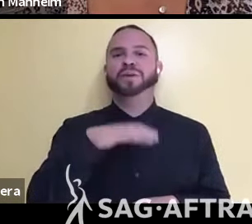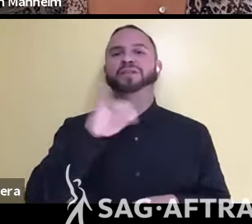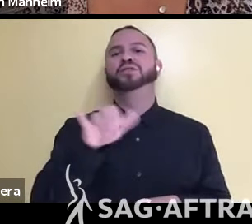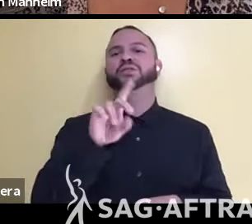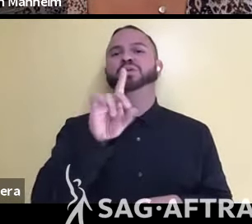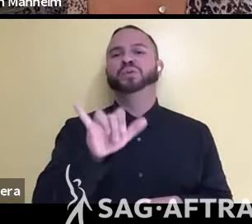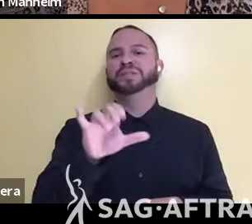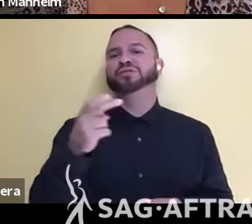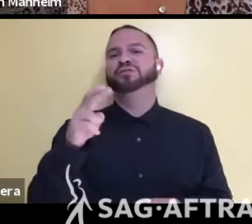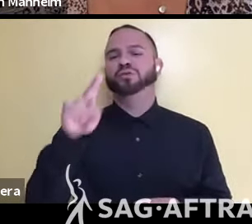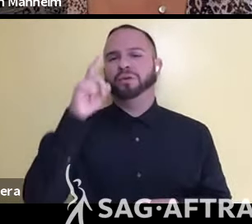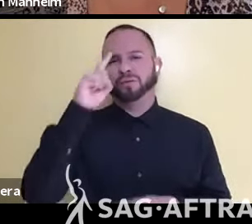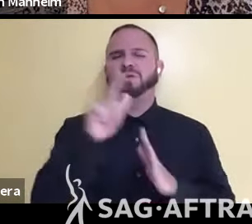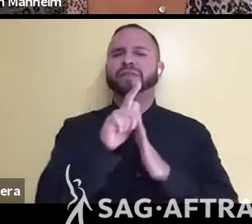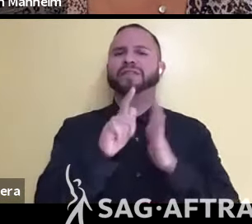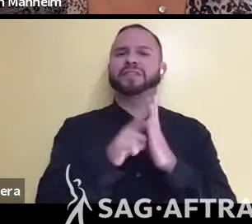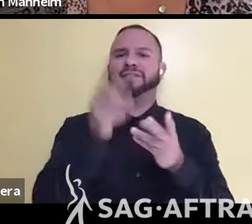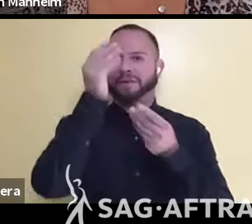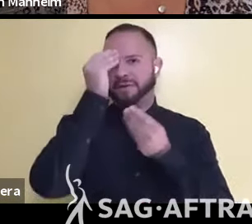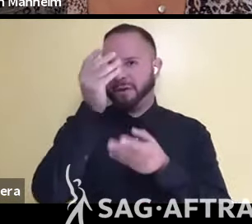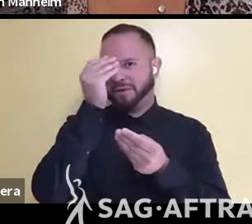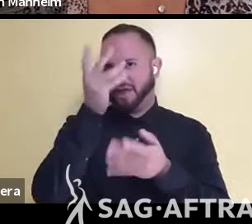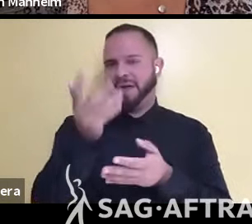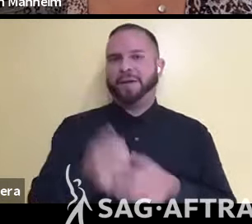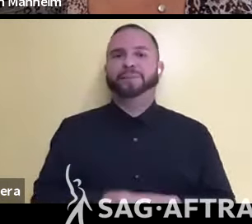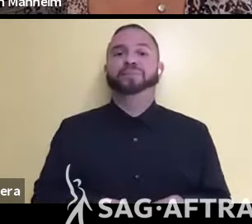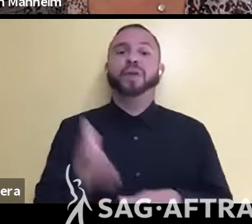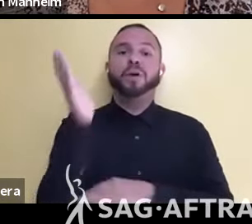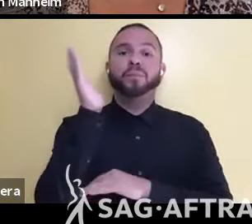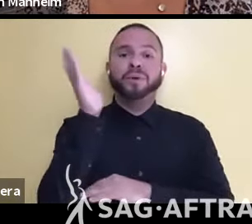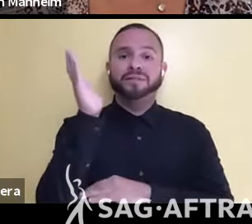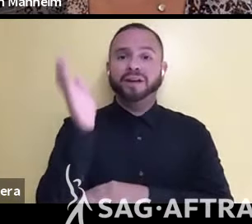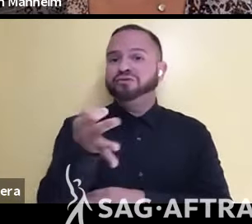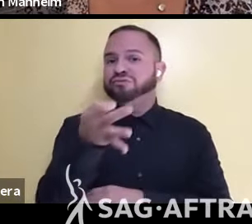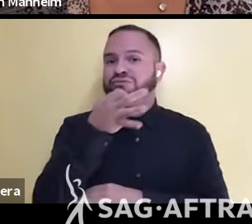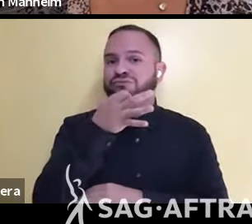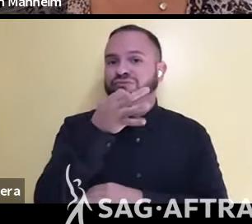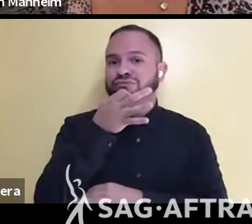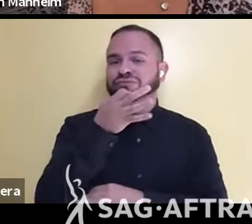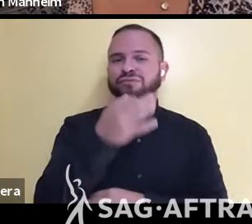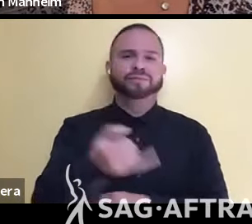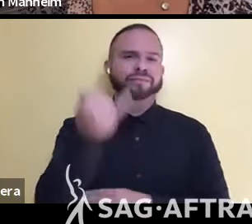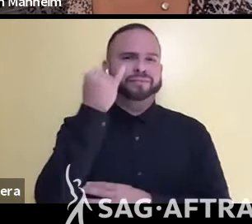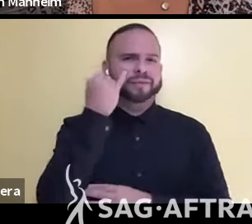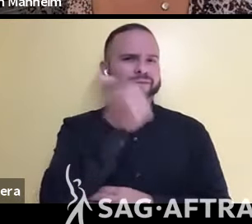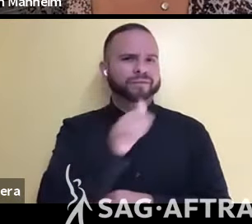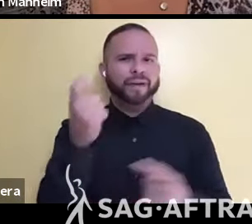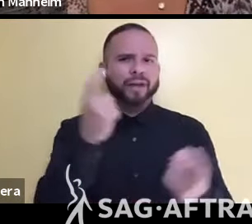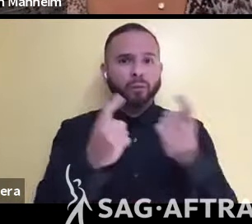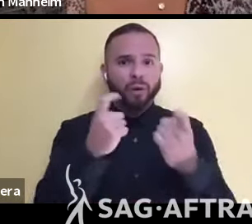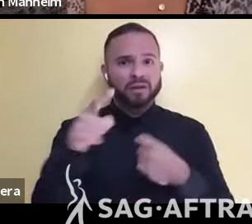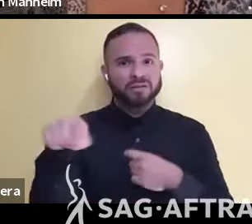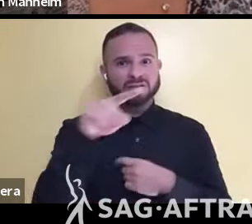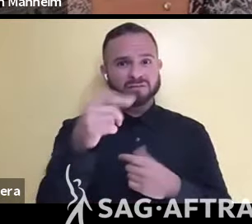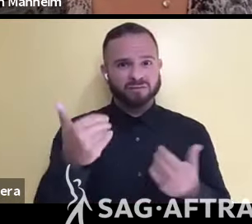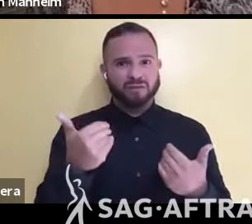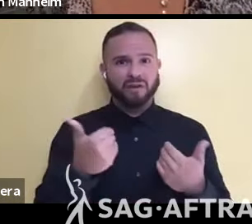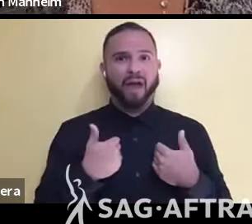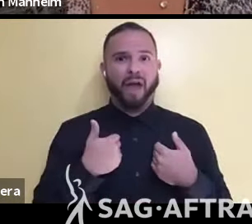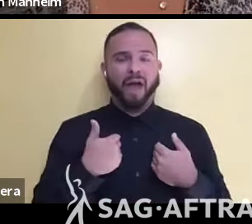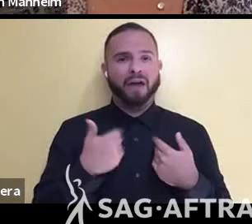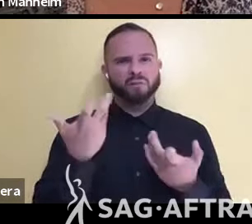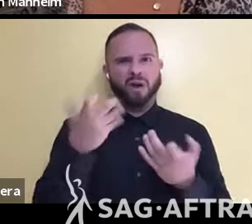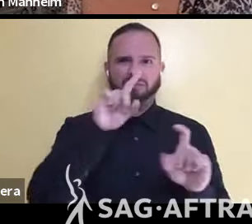legislative update. The presentation will begin momentarily. If you have questions that you'd like to direct to today's guests,